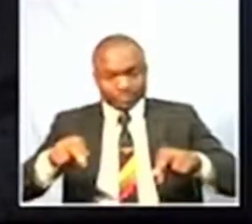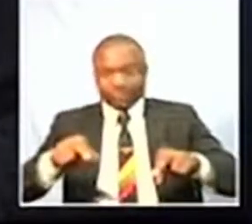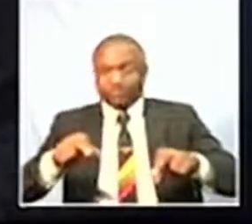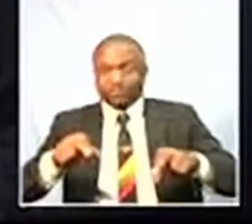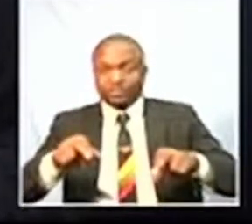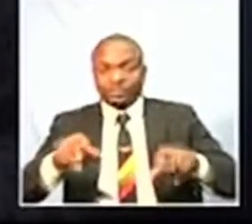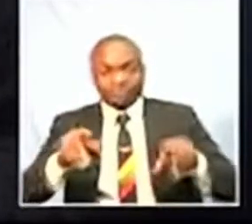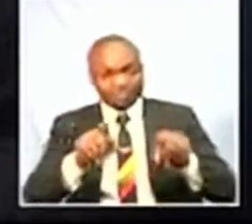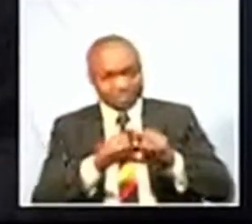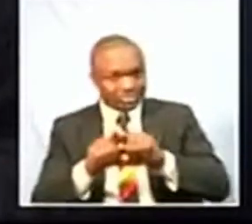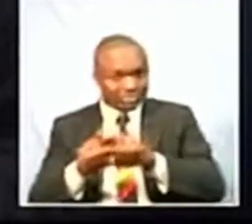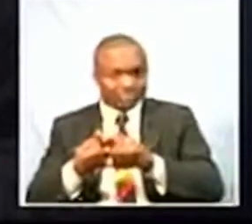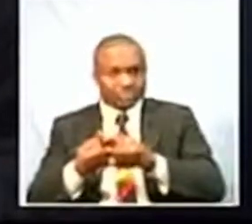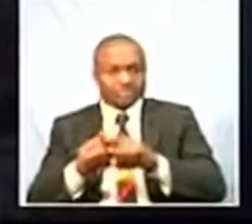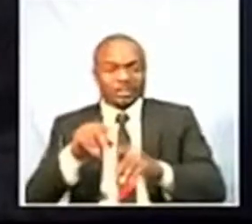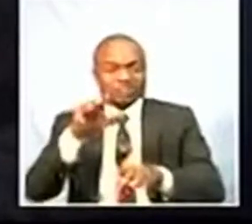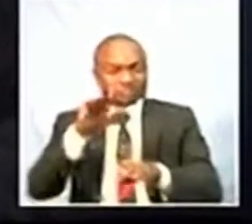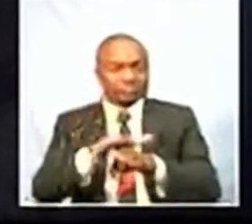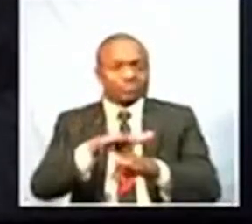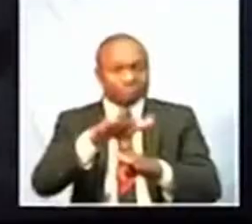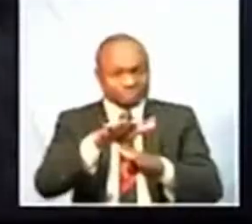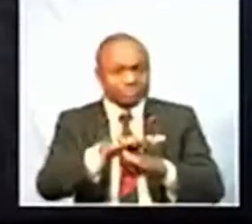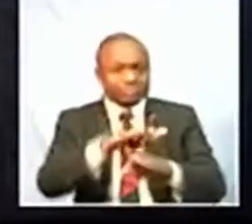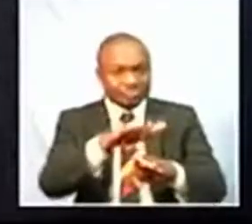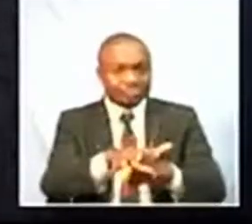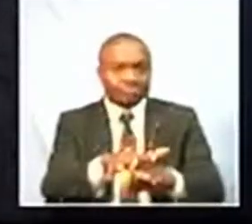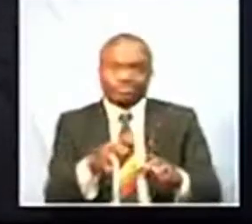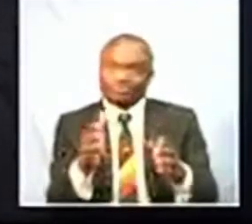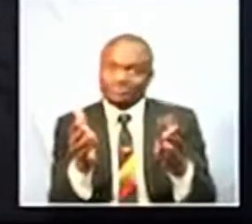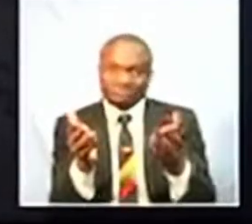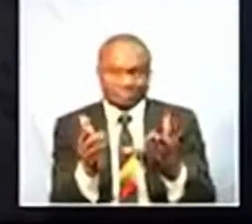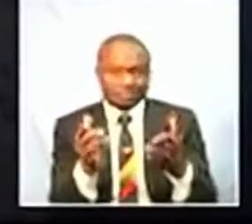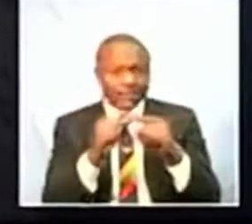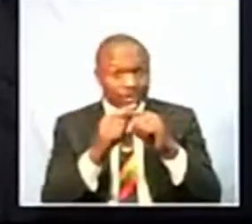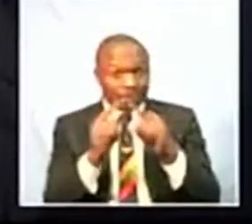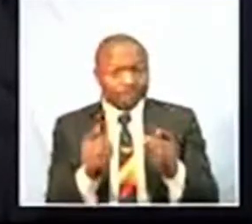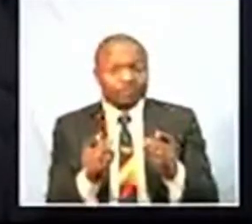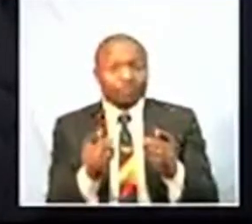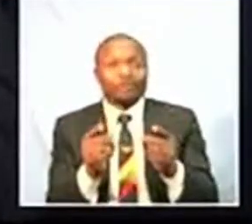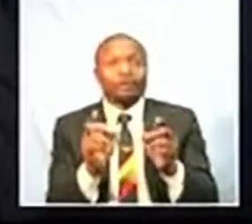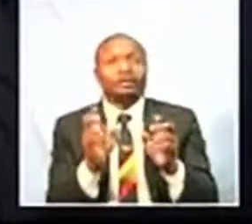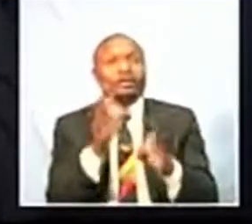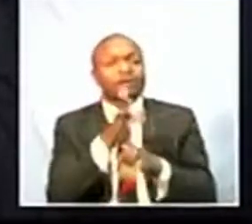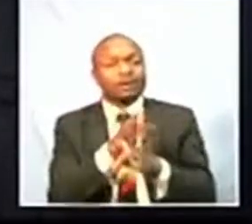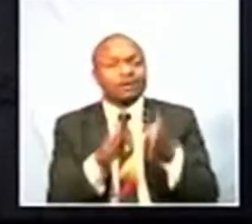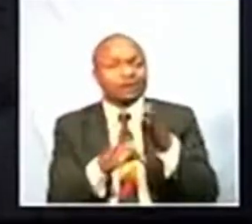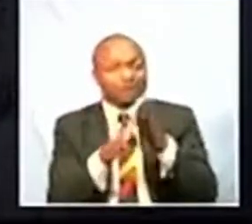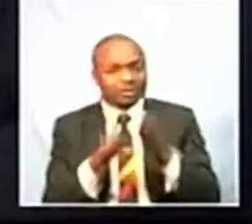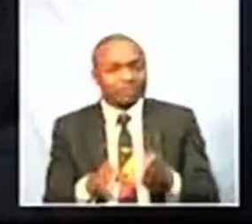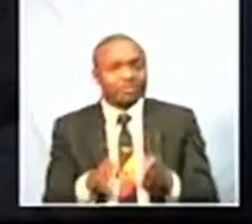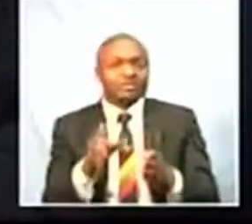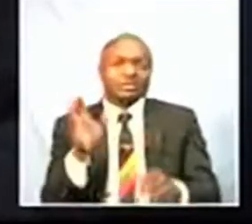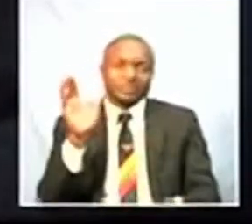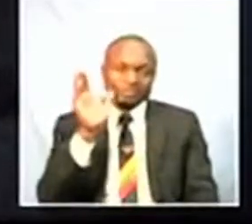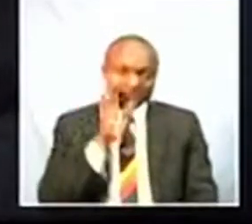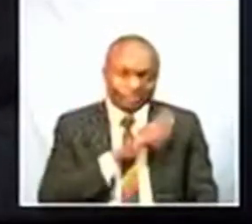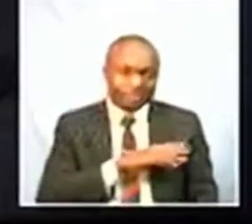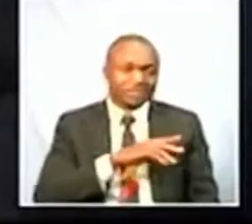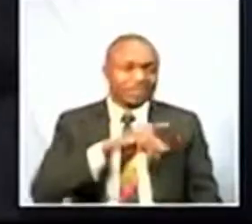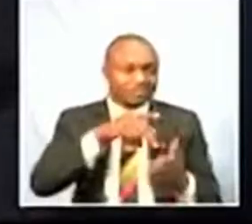was equally not compacted. But yet the contractor was already cleared